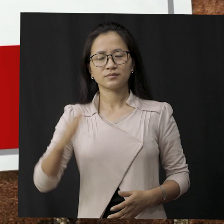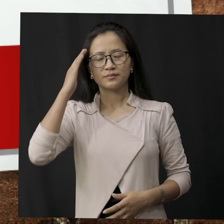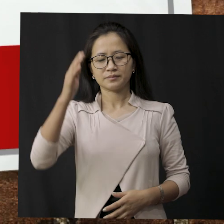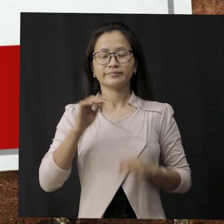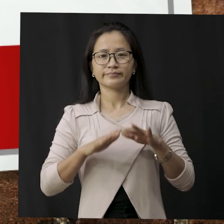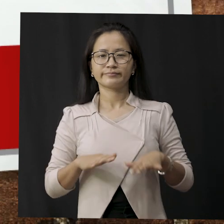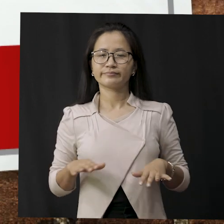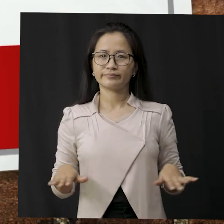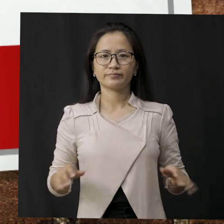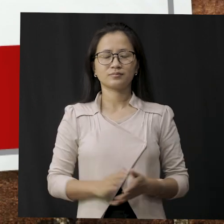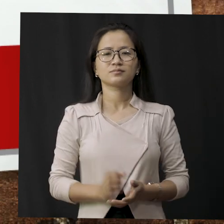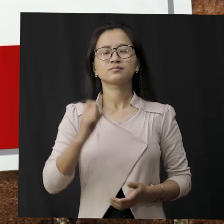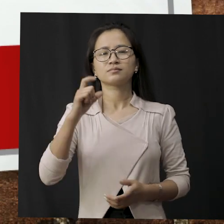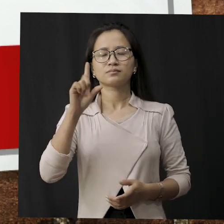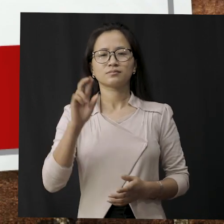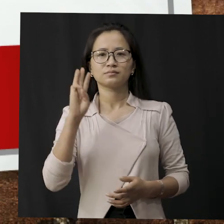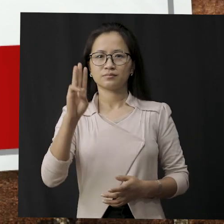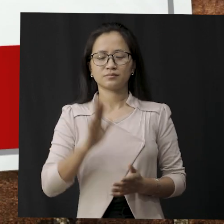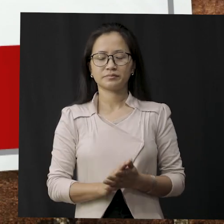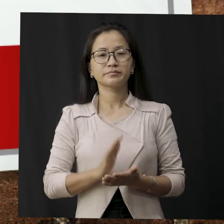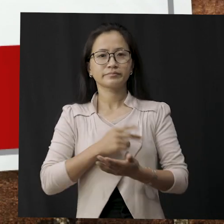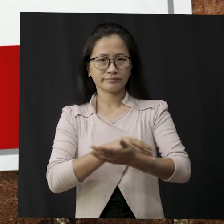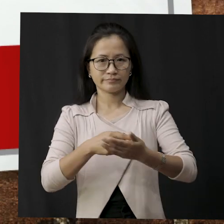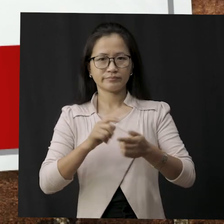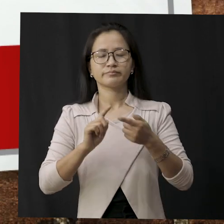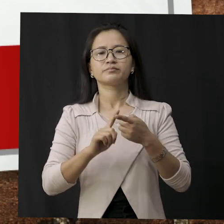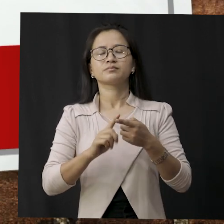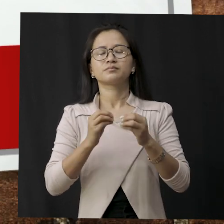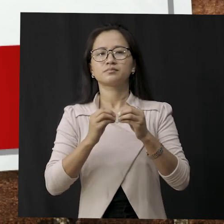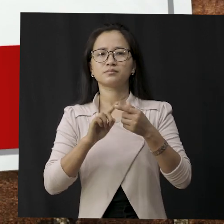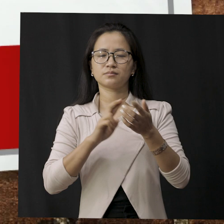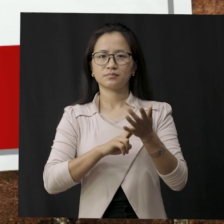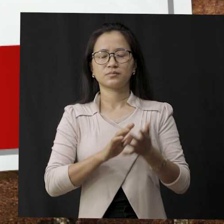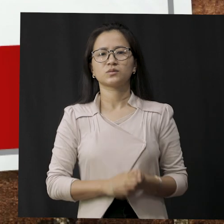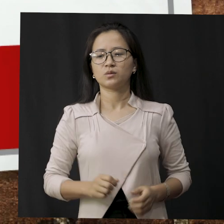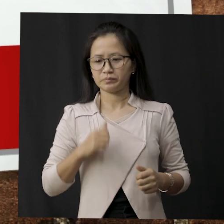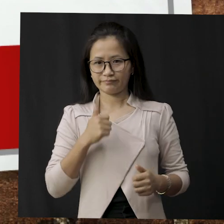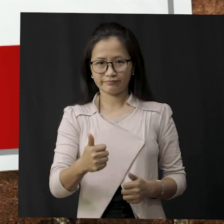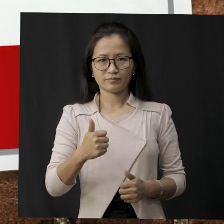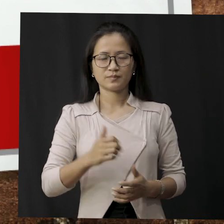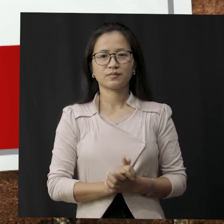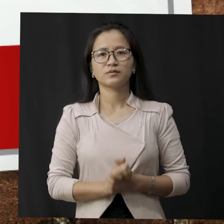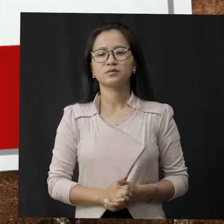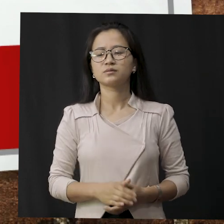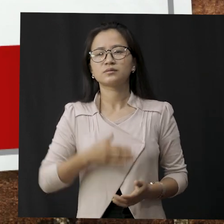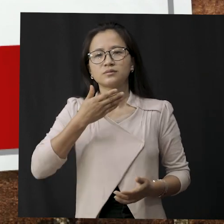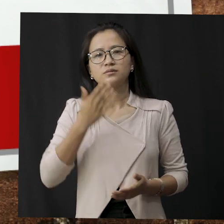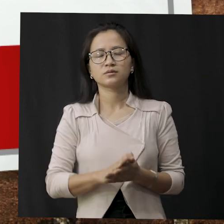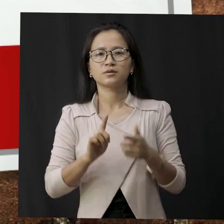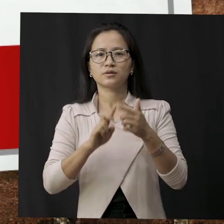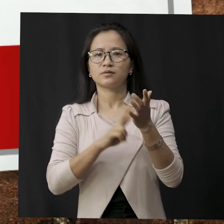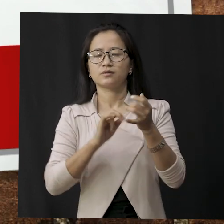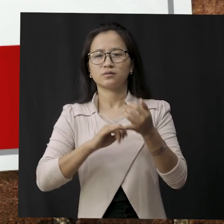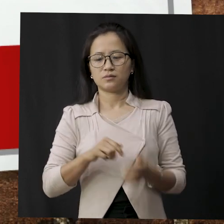Hello, dear class 3 students. My name is Ben, and I hope you are all doing good. So, I'll be teaching your EVS,